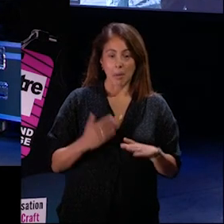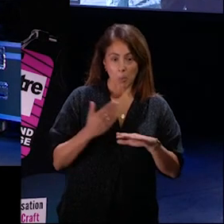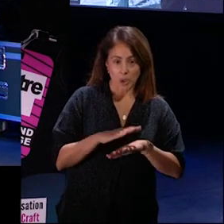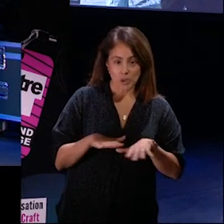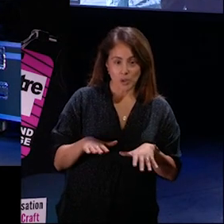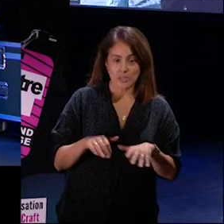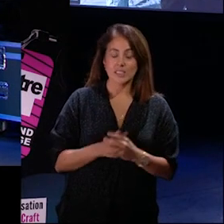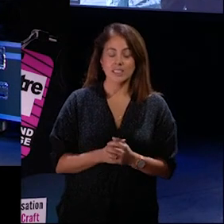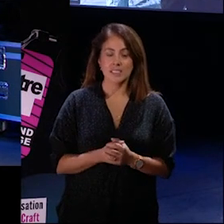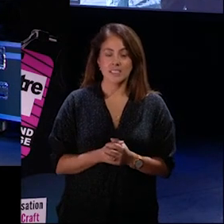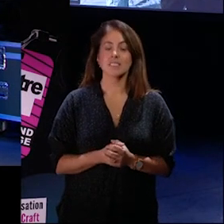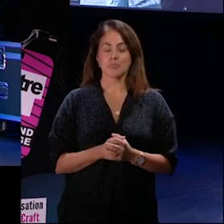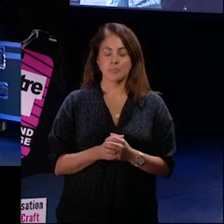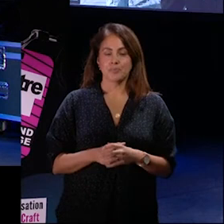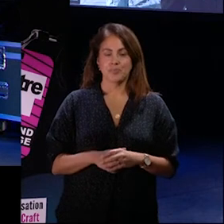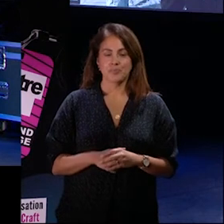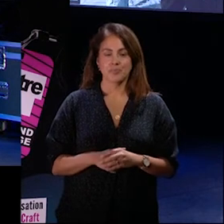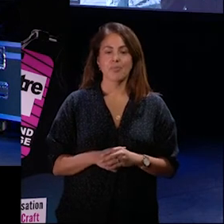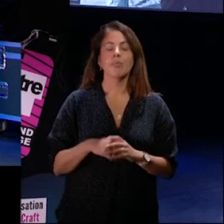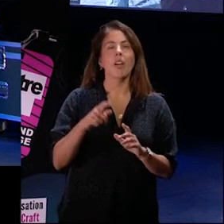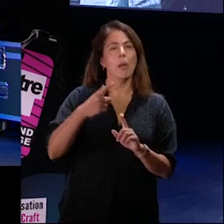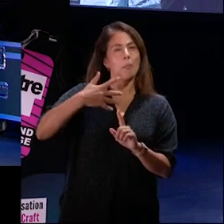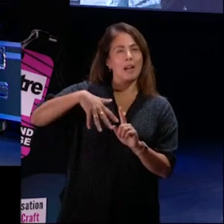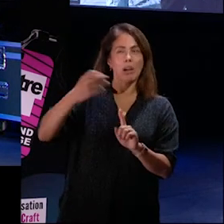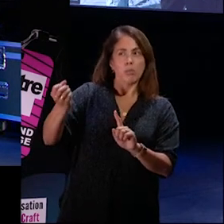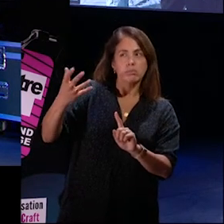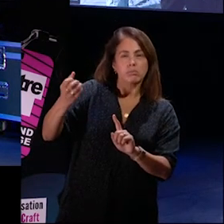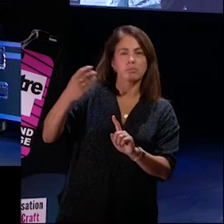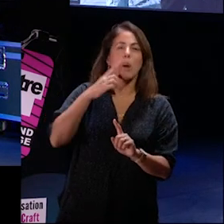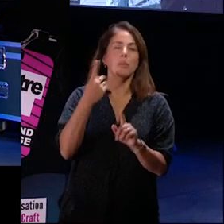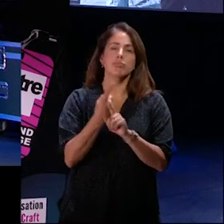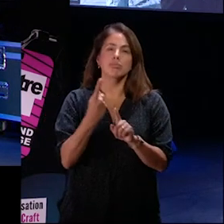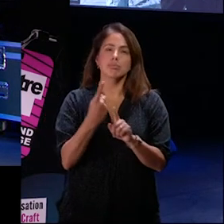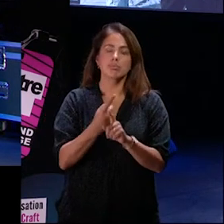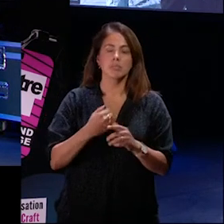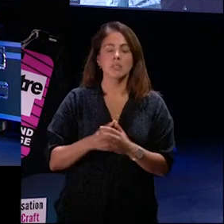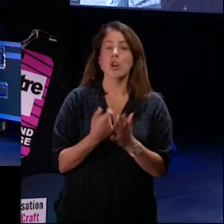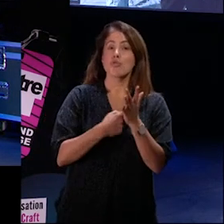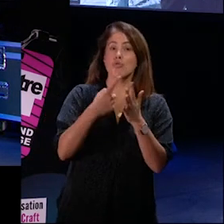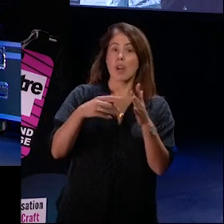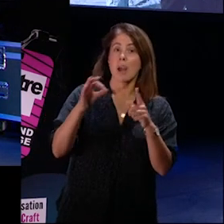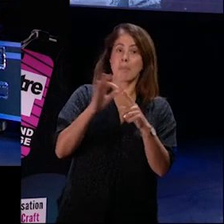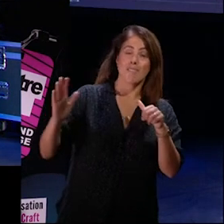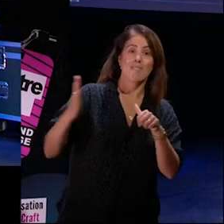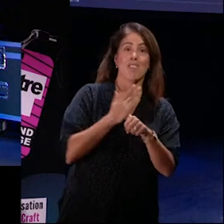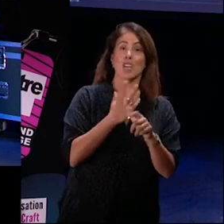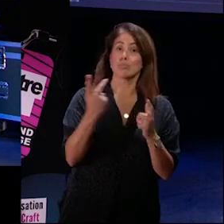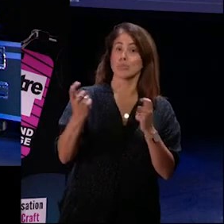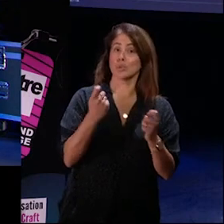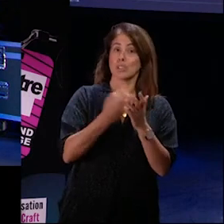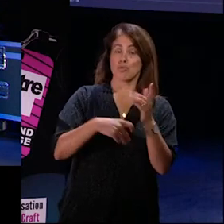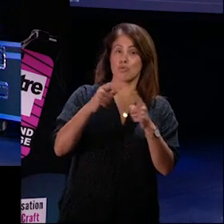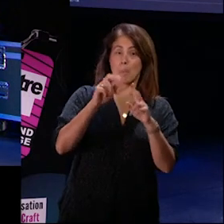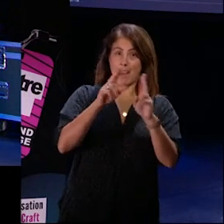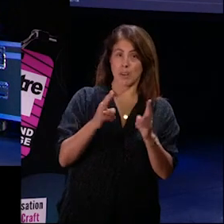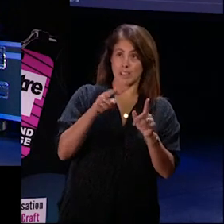second. This will play behind me in the background. I'll just do a bit of chatting in front. The Rep was one of the first producing rep houses in the UK,